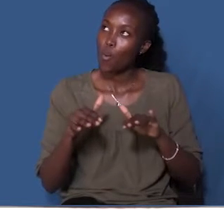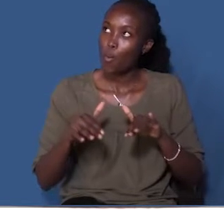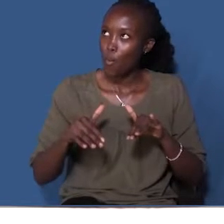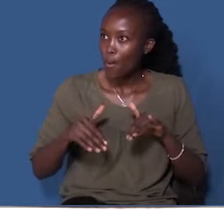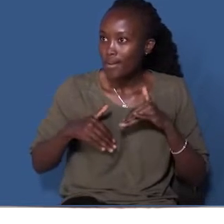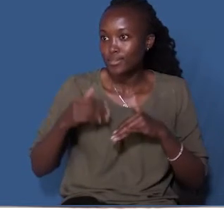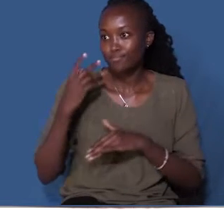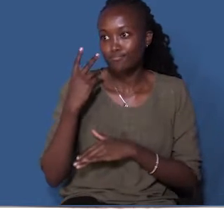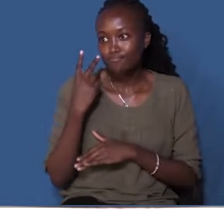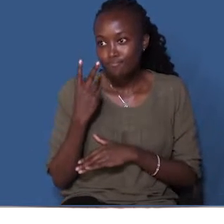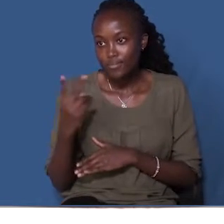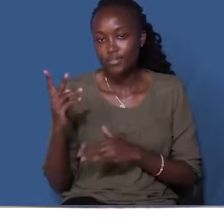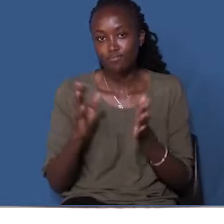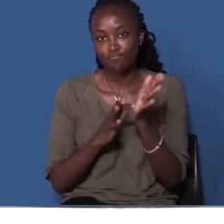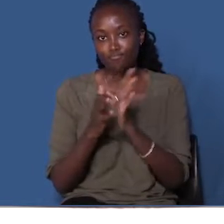had said was true.